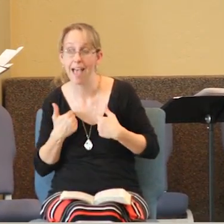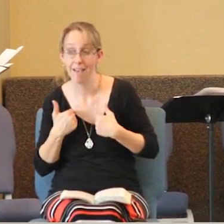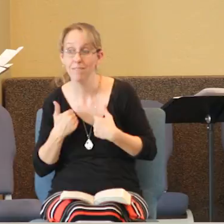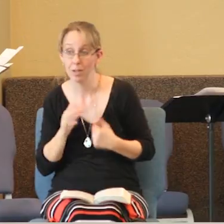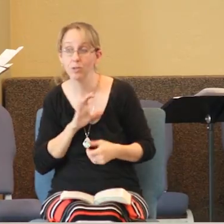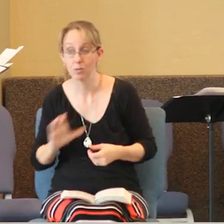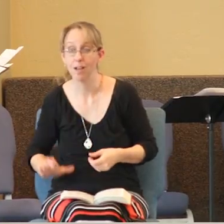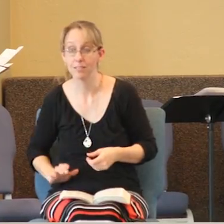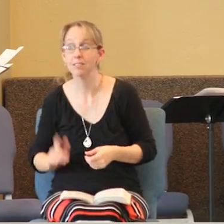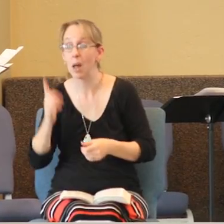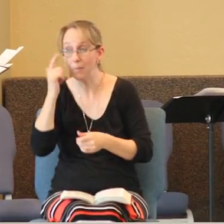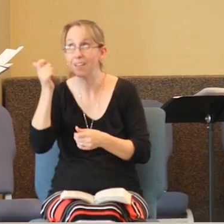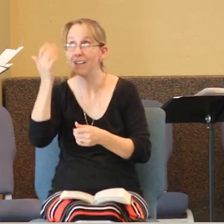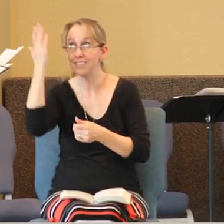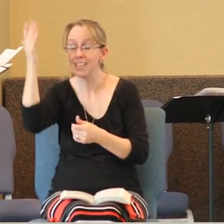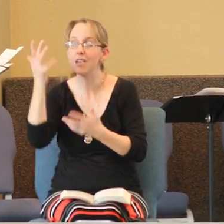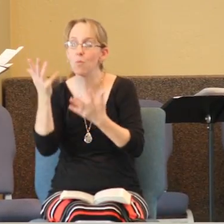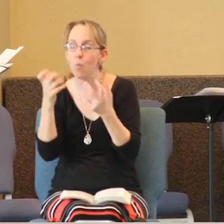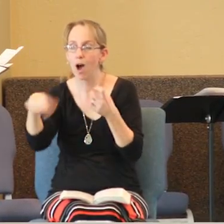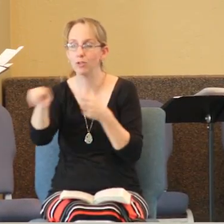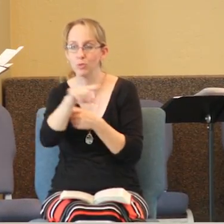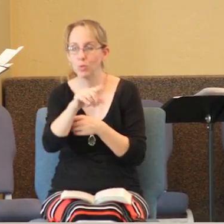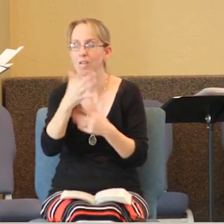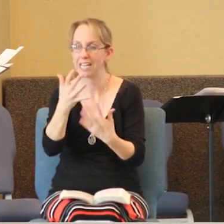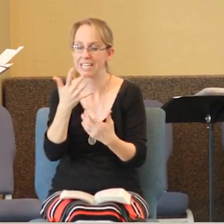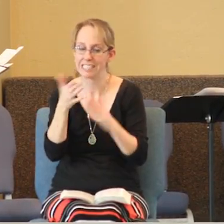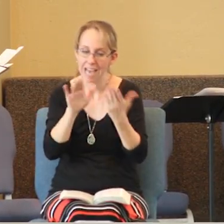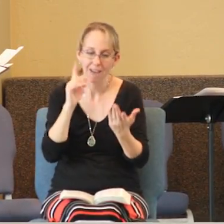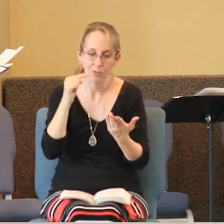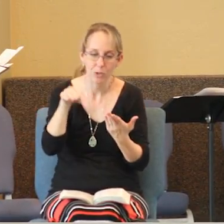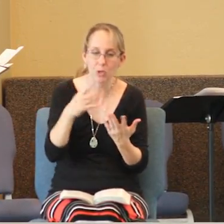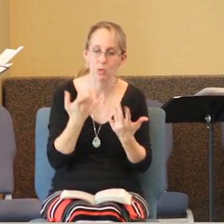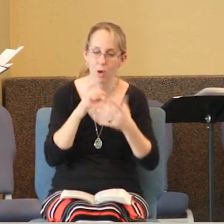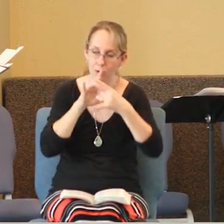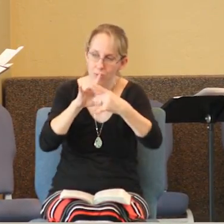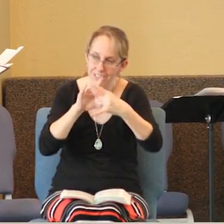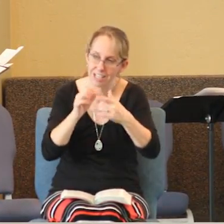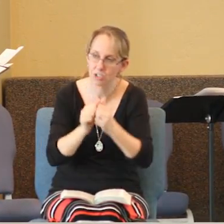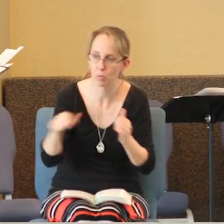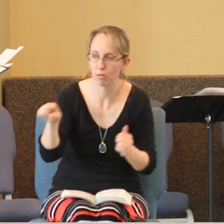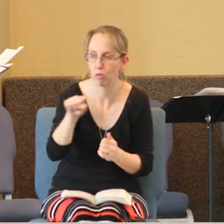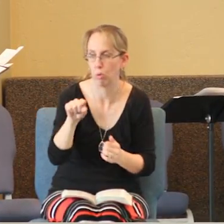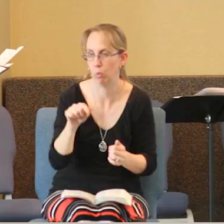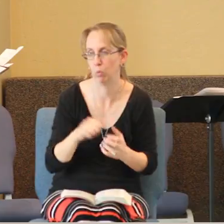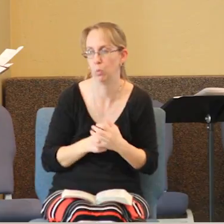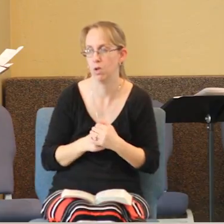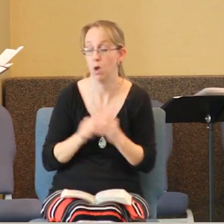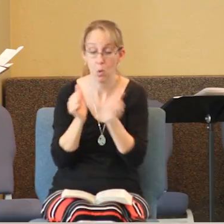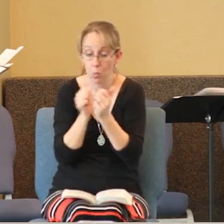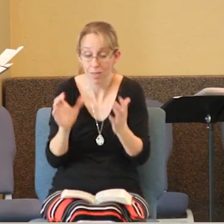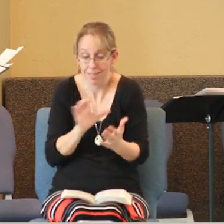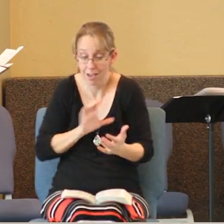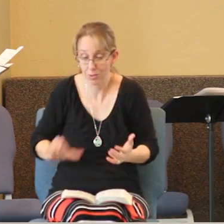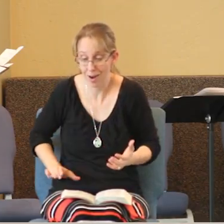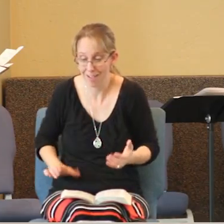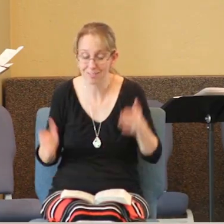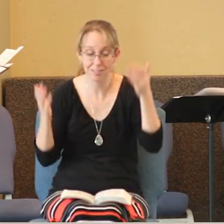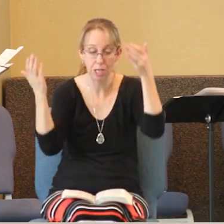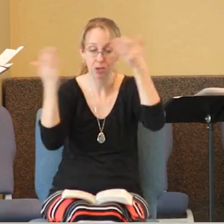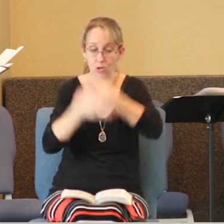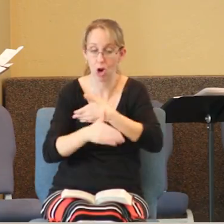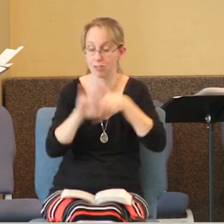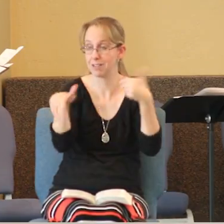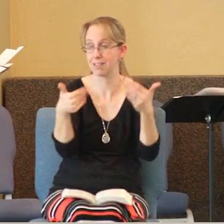you. And he loves you, and he died for you, and he wants a relationship with you. But without Christ, darkness is all you